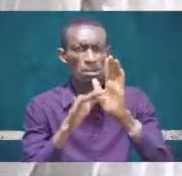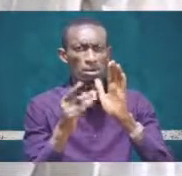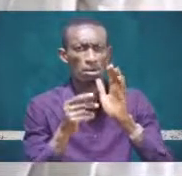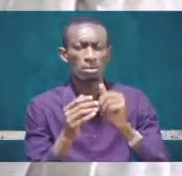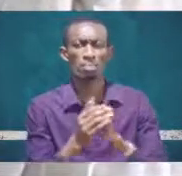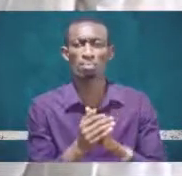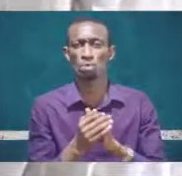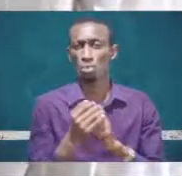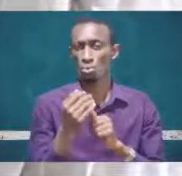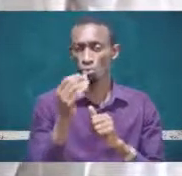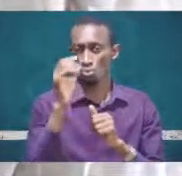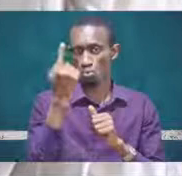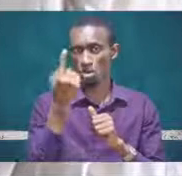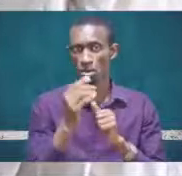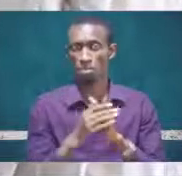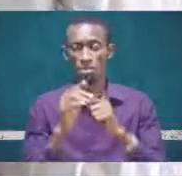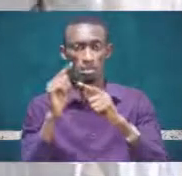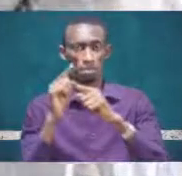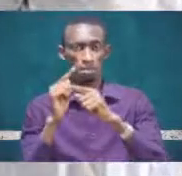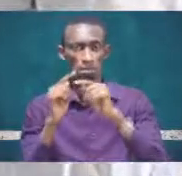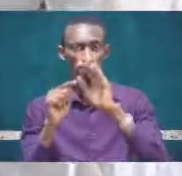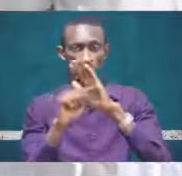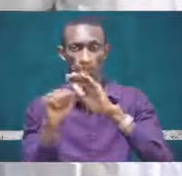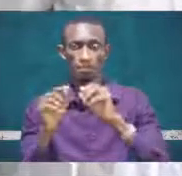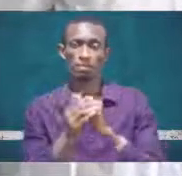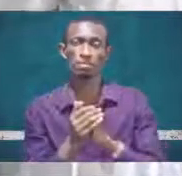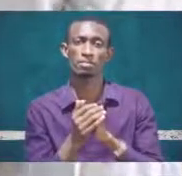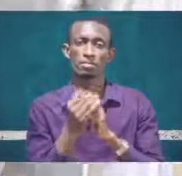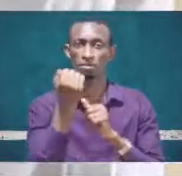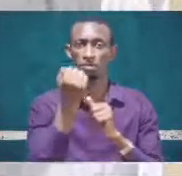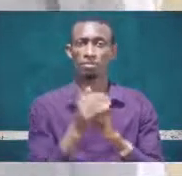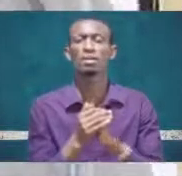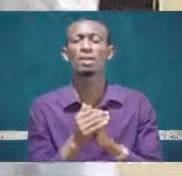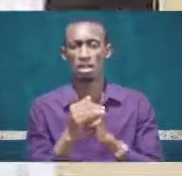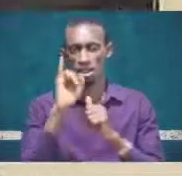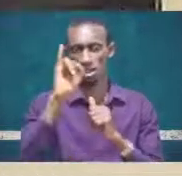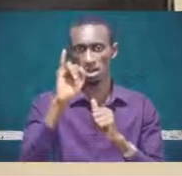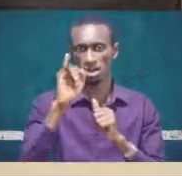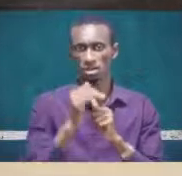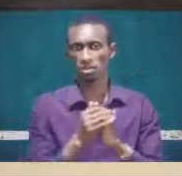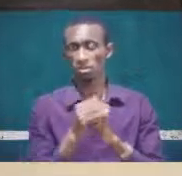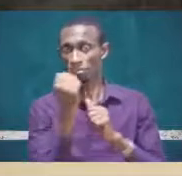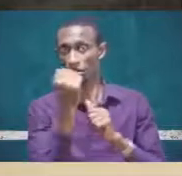5. I 5 minus 2.